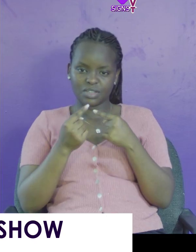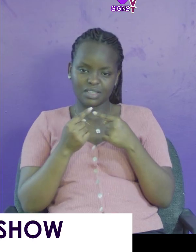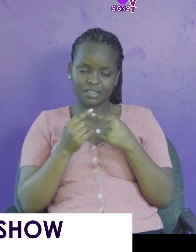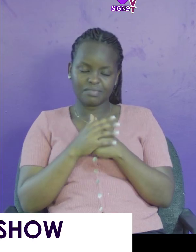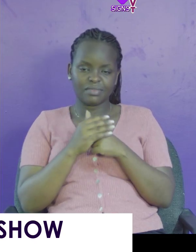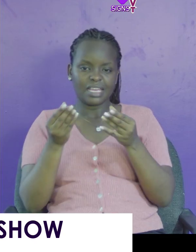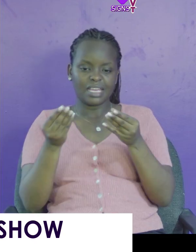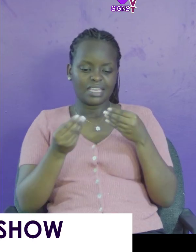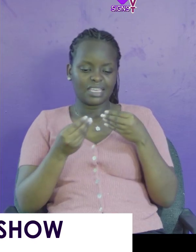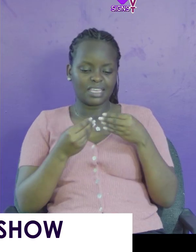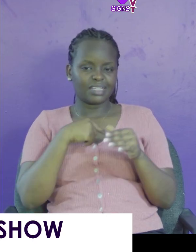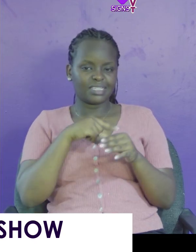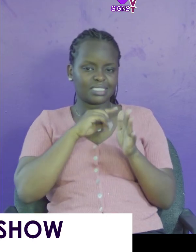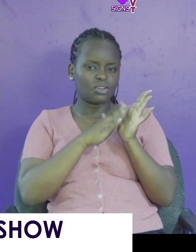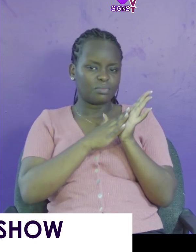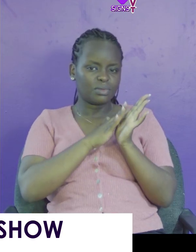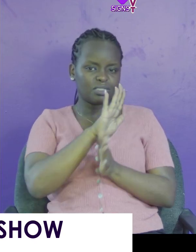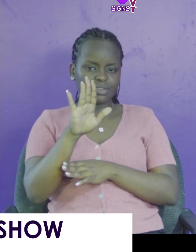us your views,